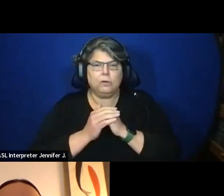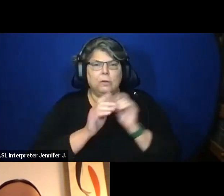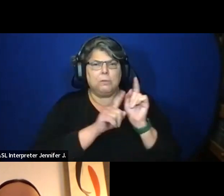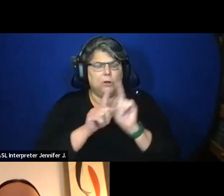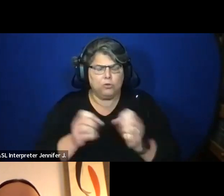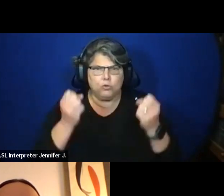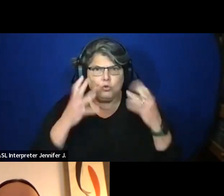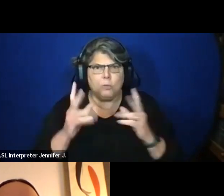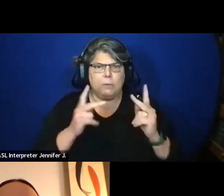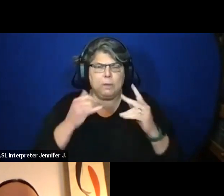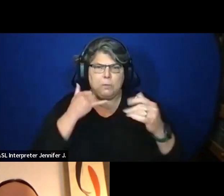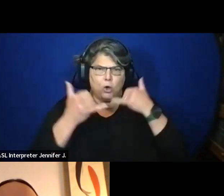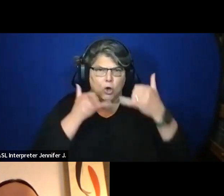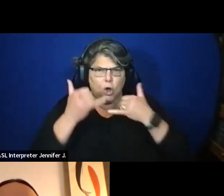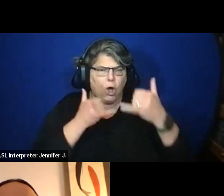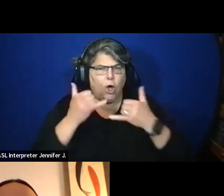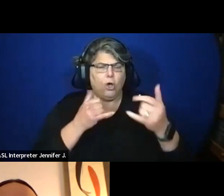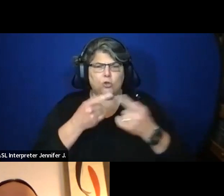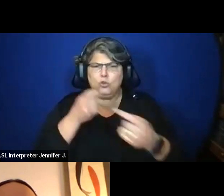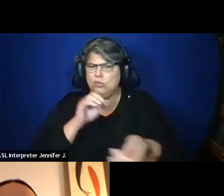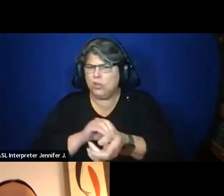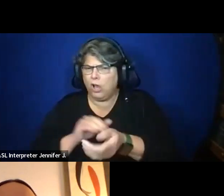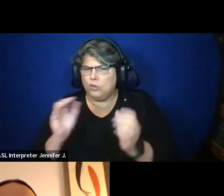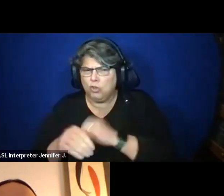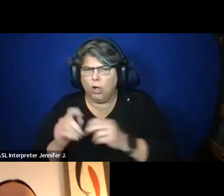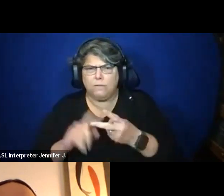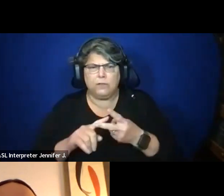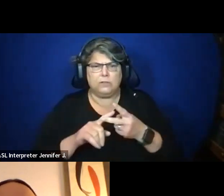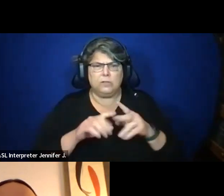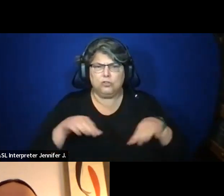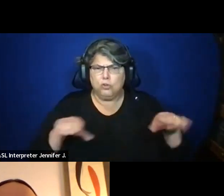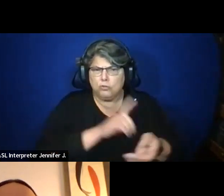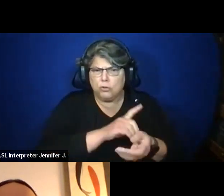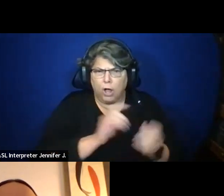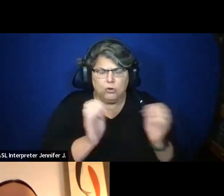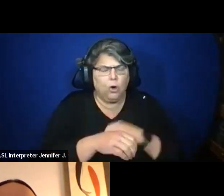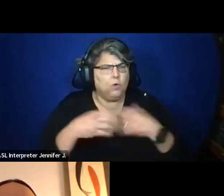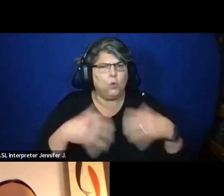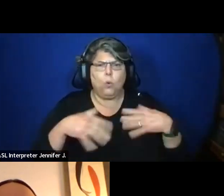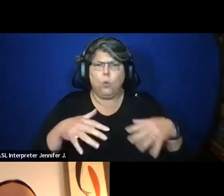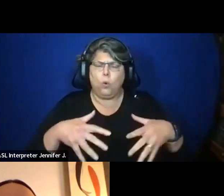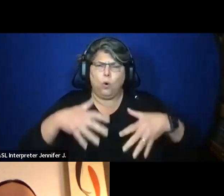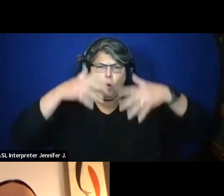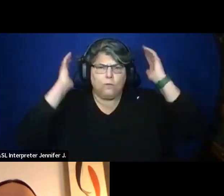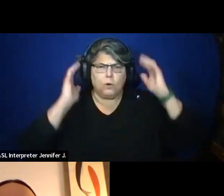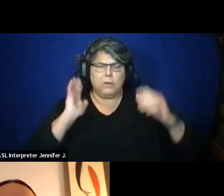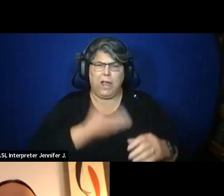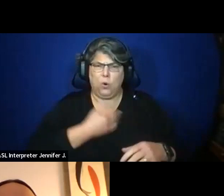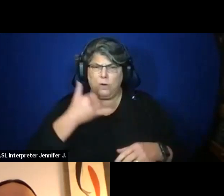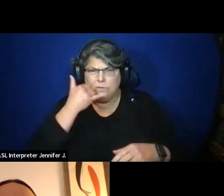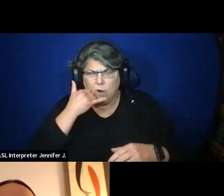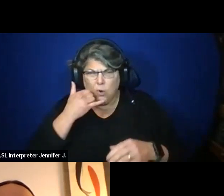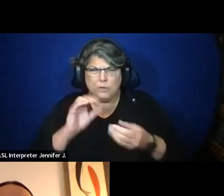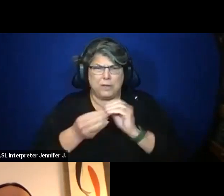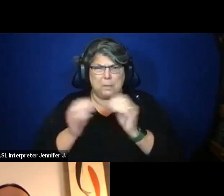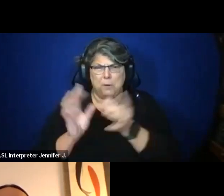of calls coming into primary care and to pediatric offices has been really overwhelming. It's really, our phones and our messages